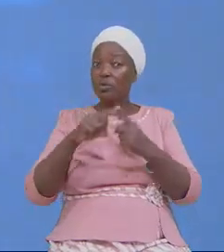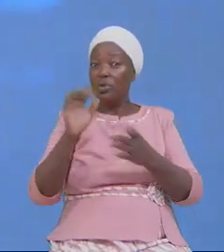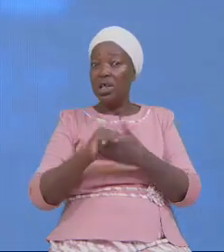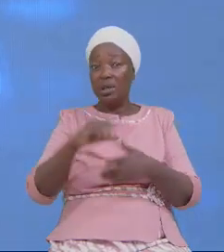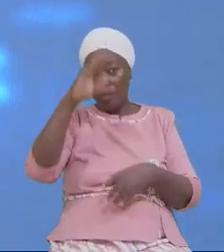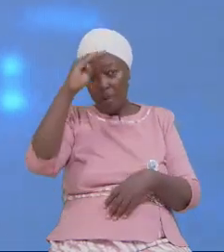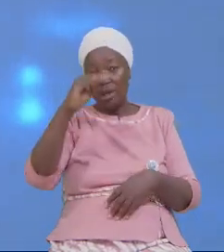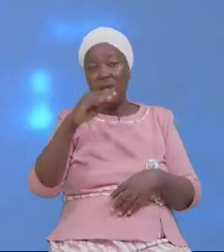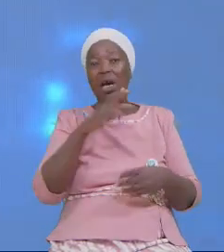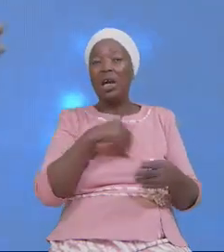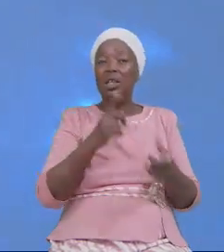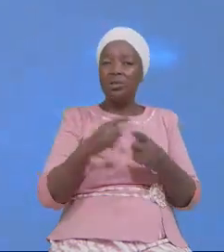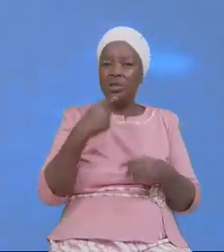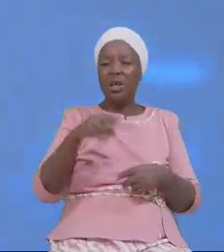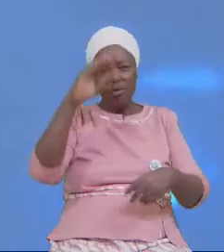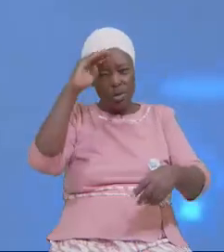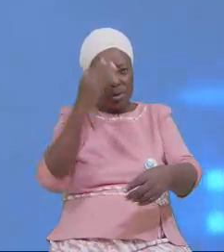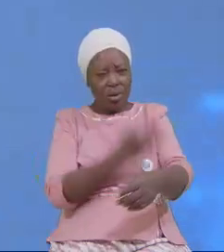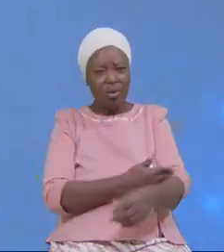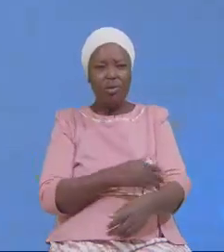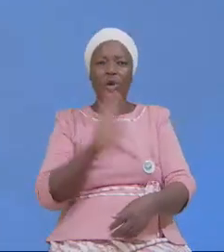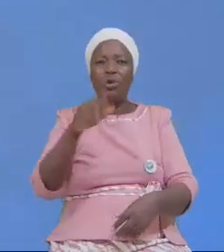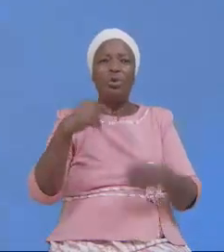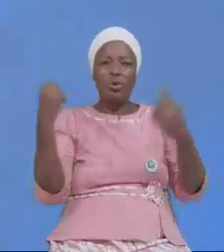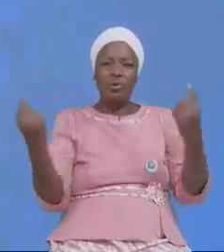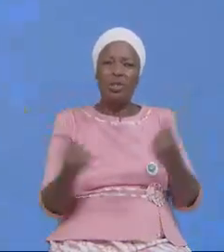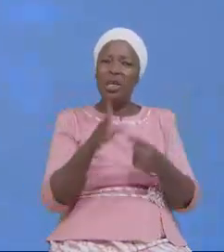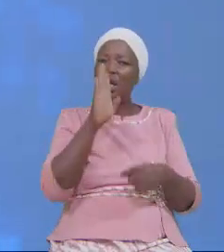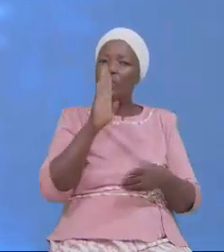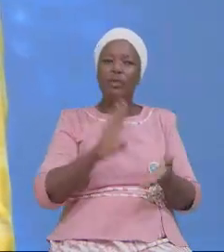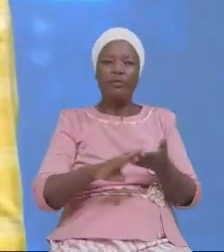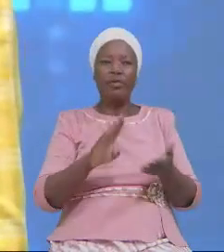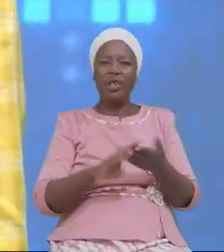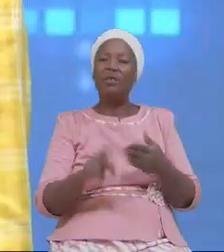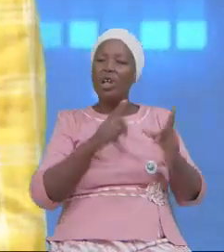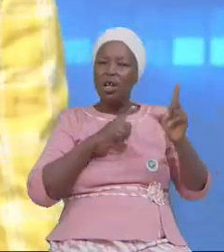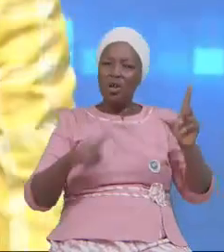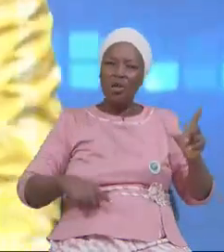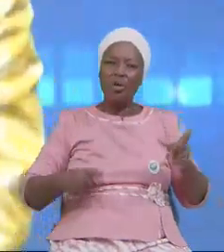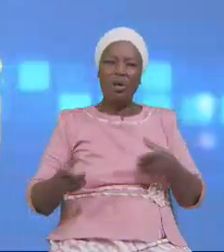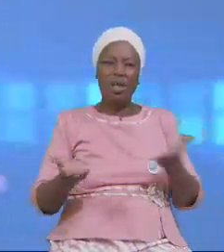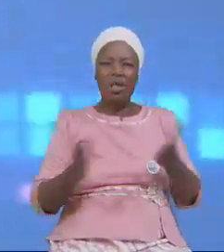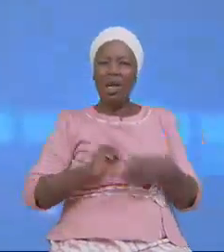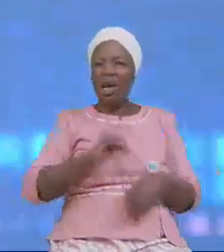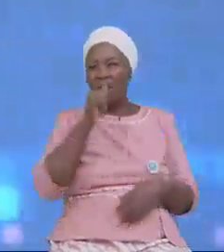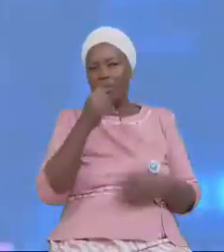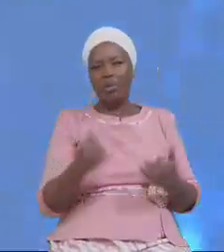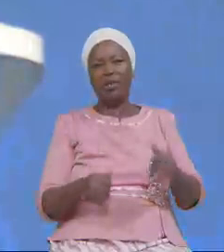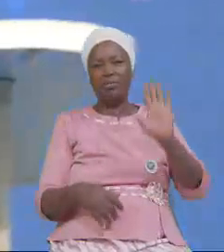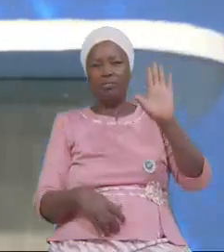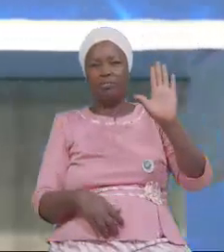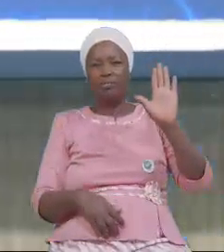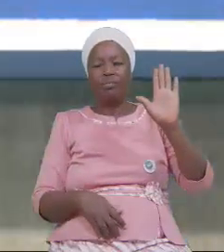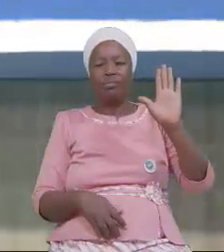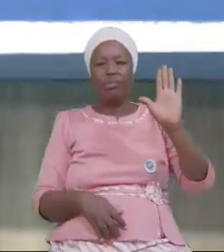man, and you say, son, your sin be forgiven. Lord, here am I. Where are you? Raise up that hand. The way